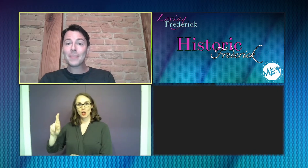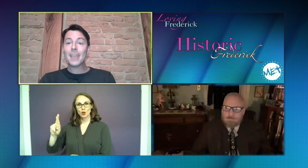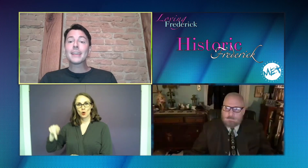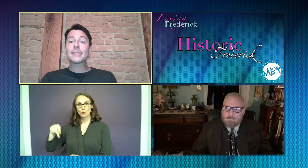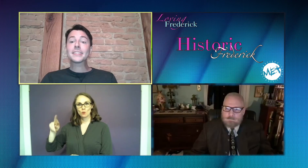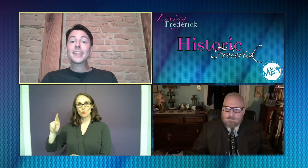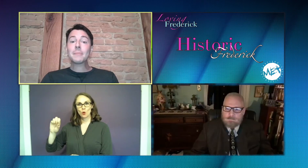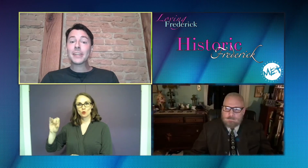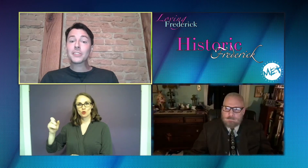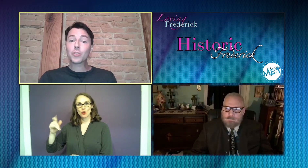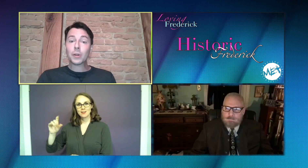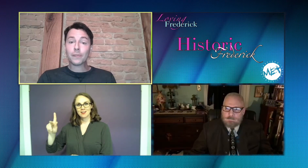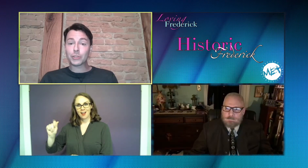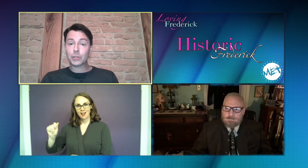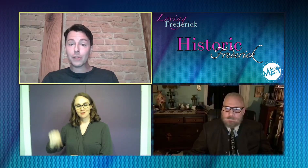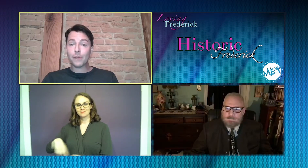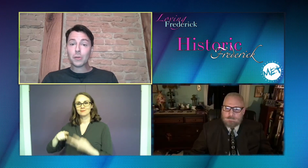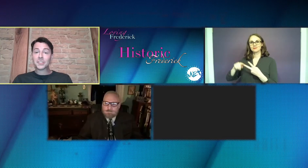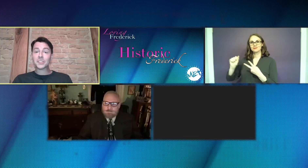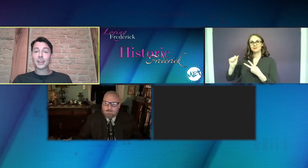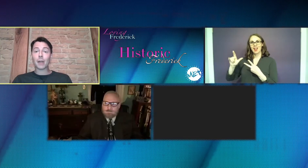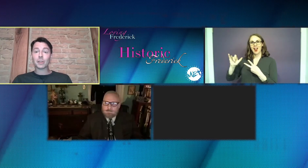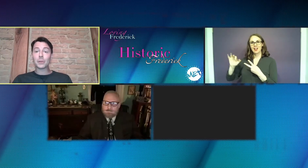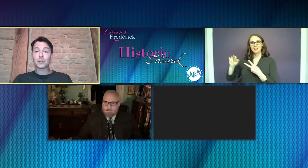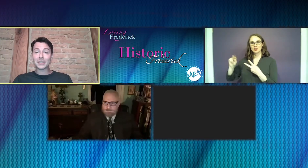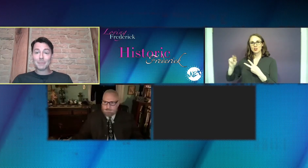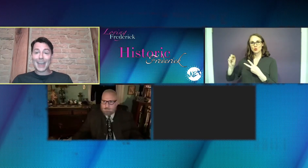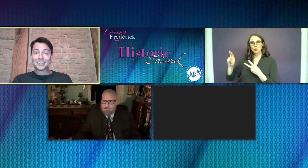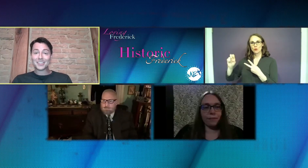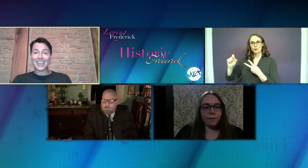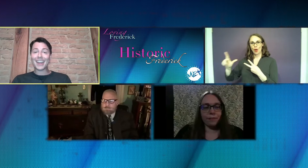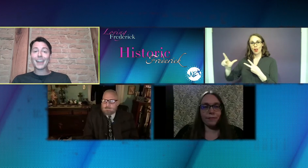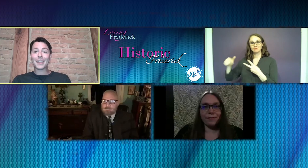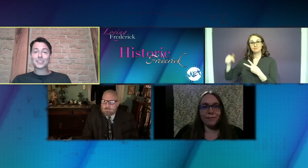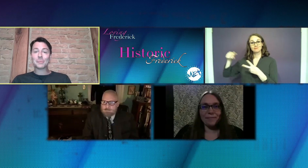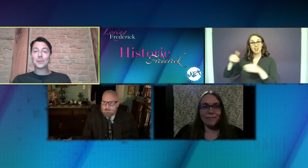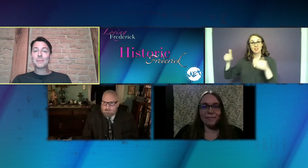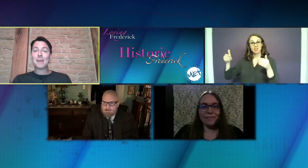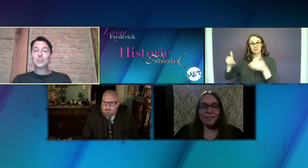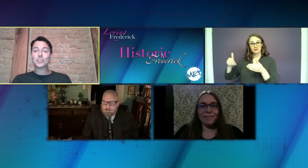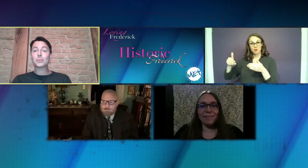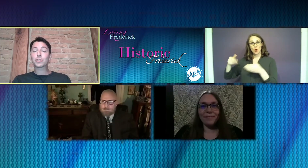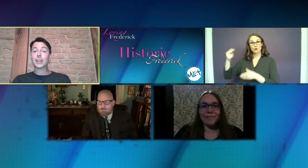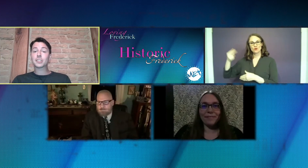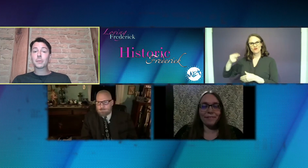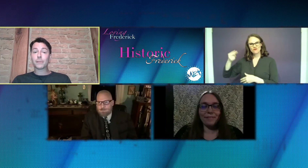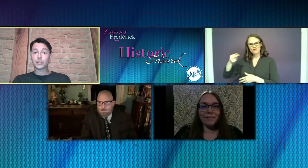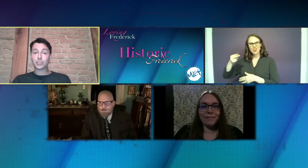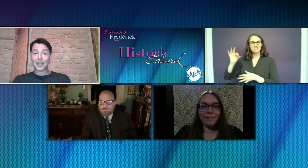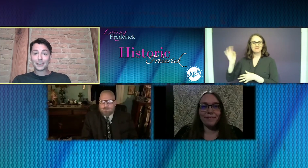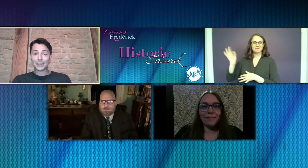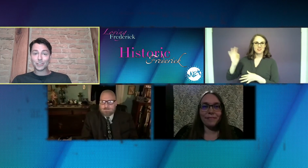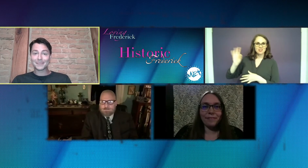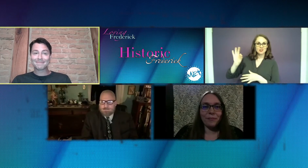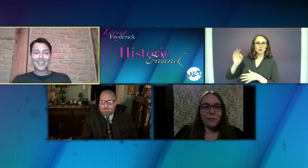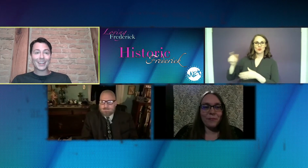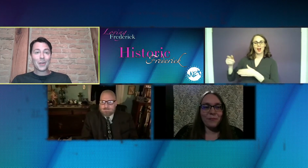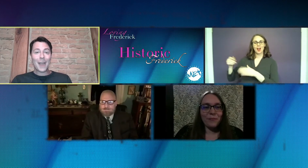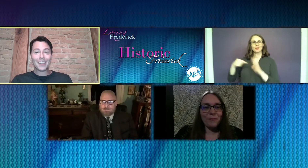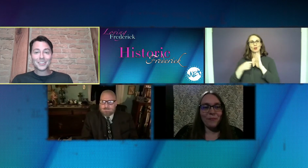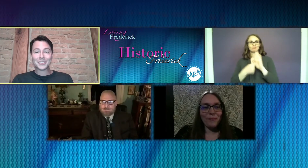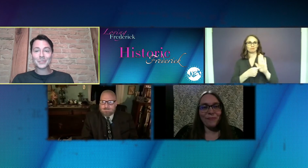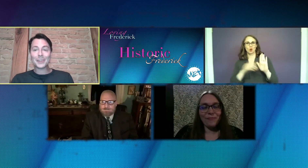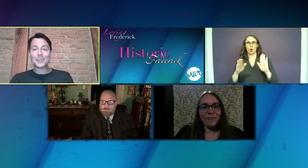Duvall. This segment, Historic Frederick, focuses on our community's past and highlights community members who will share some of Frederick's heritage.